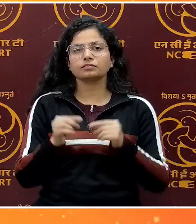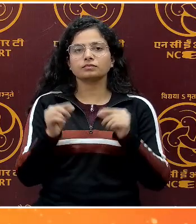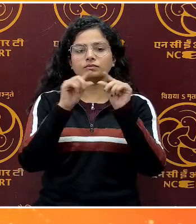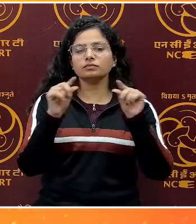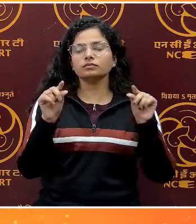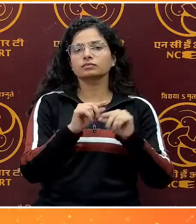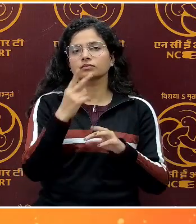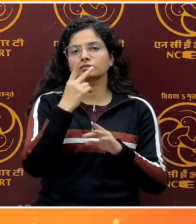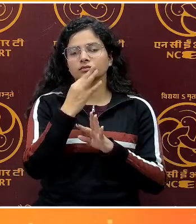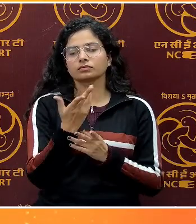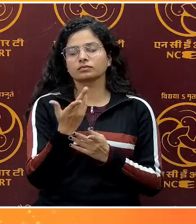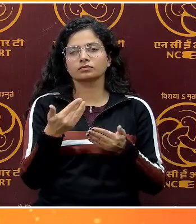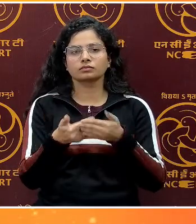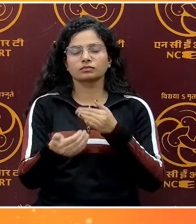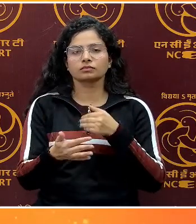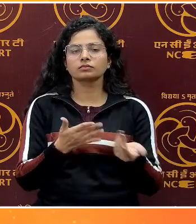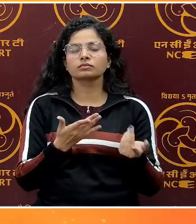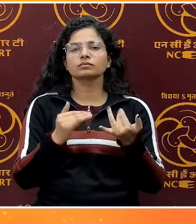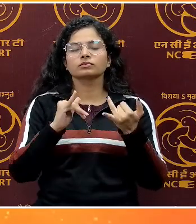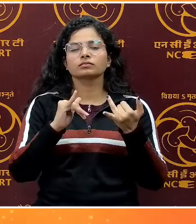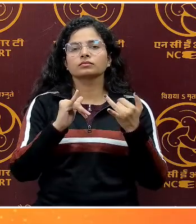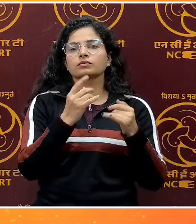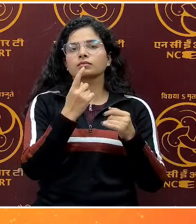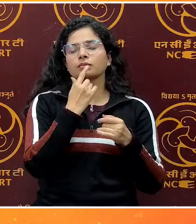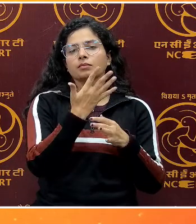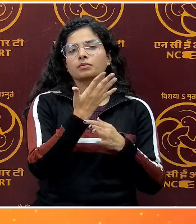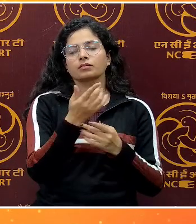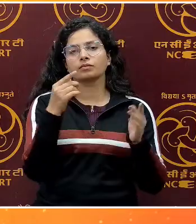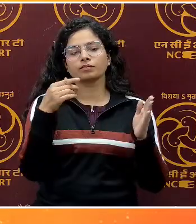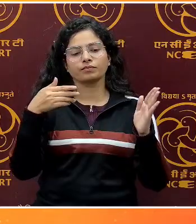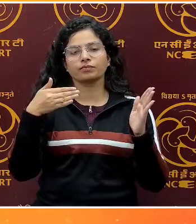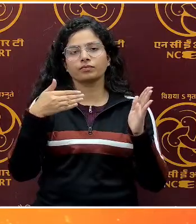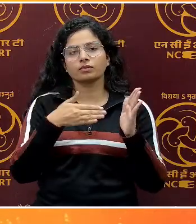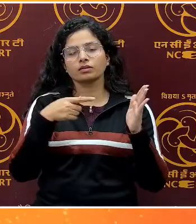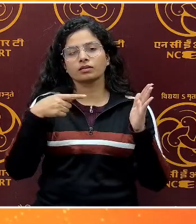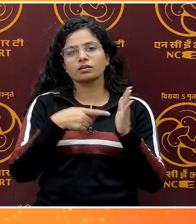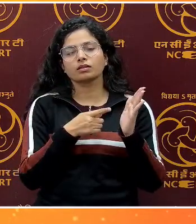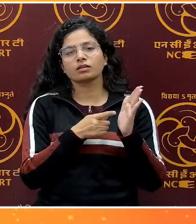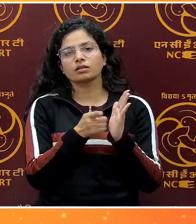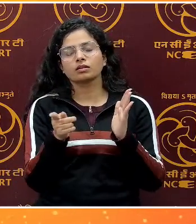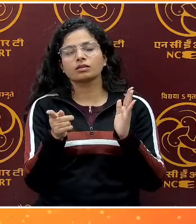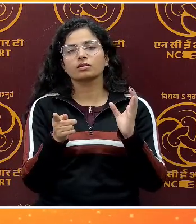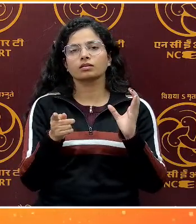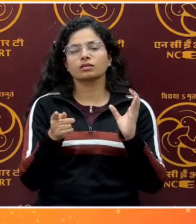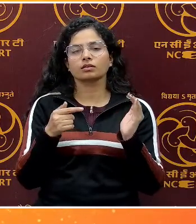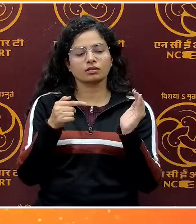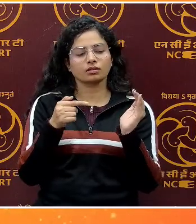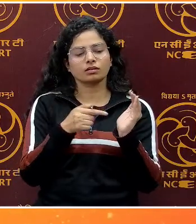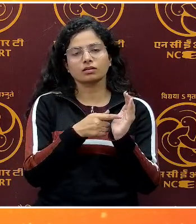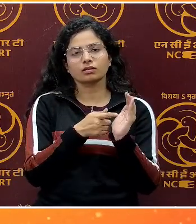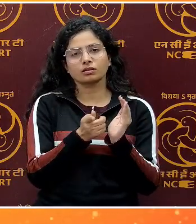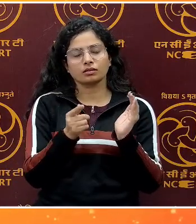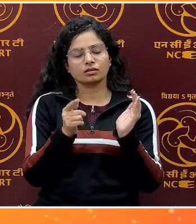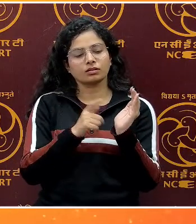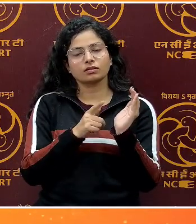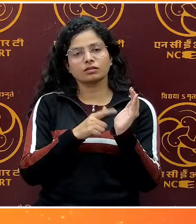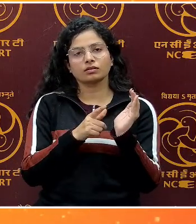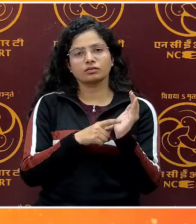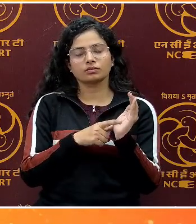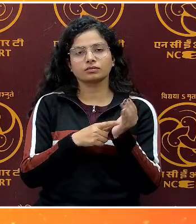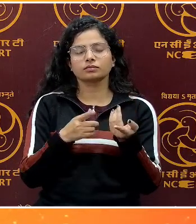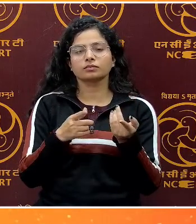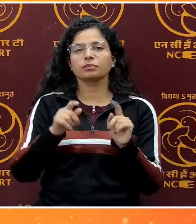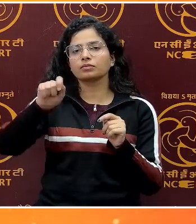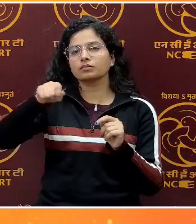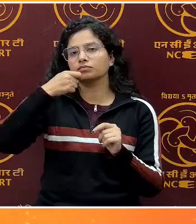definition, so a spherical mirror where the reflecting surface curves inwards. So the inner side of the spoon, that's why I took the example